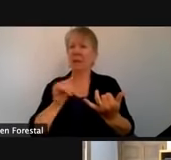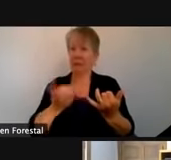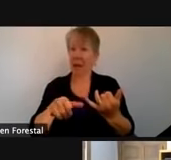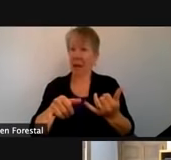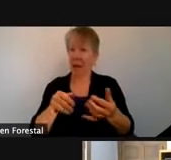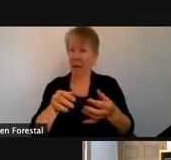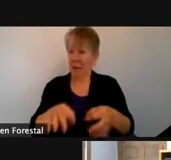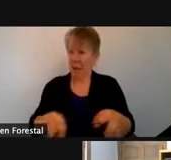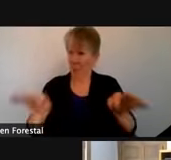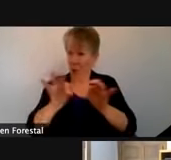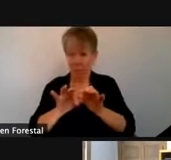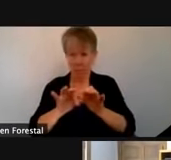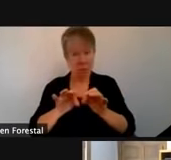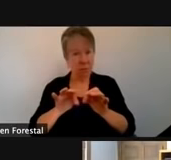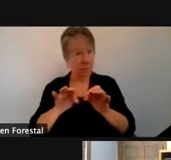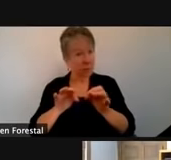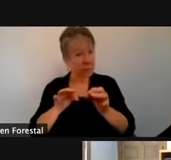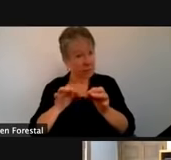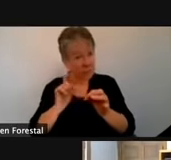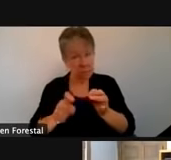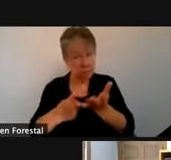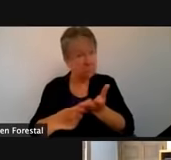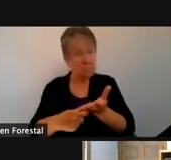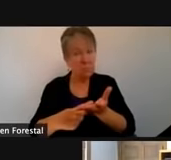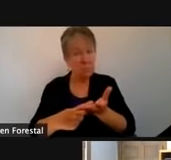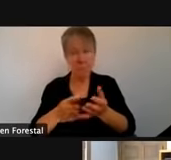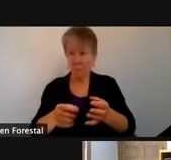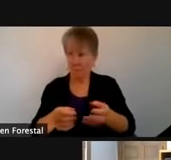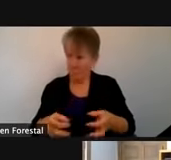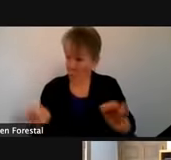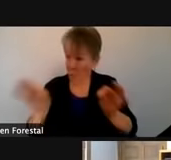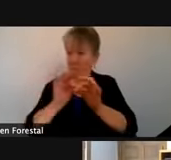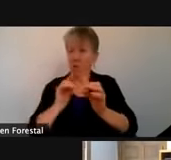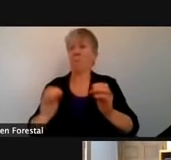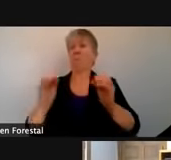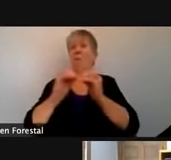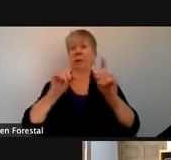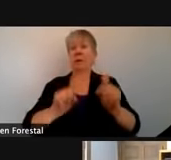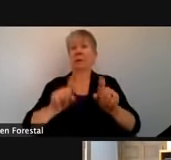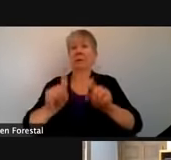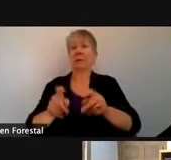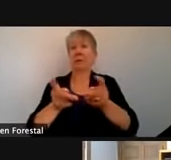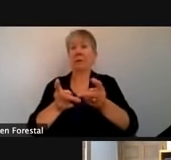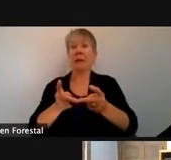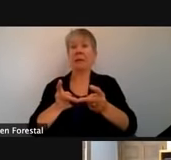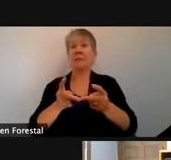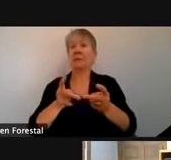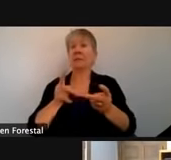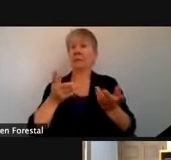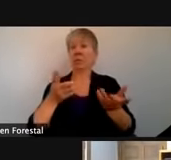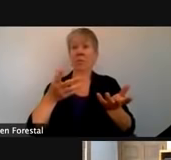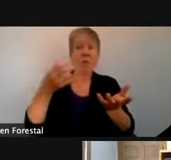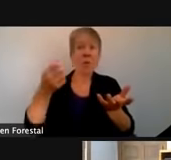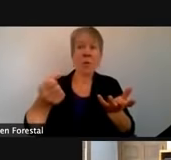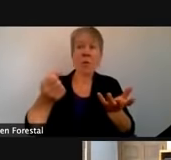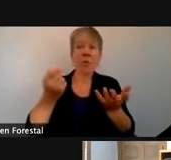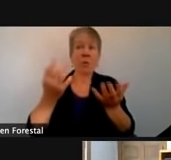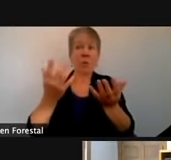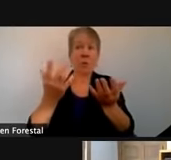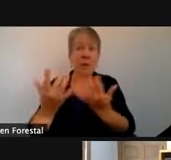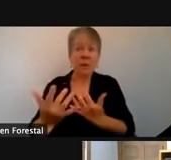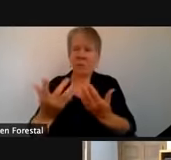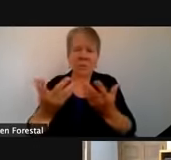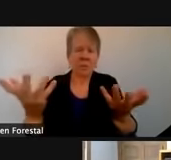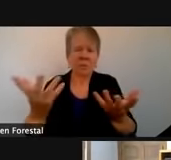And then talk about the importance of testing as we head into these colder months. Yeah, I mean, testing is, yeah, I'll give it my